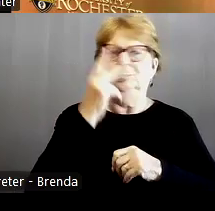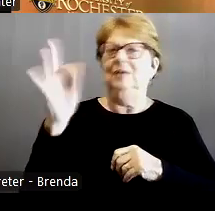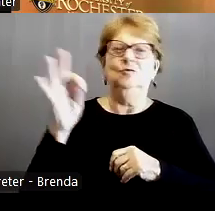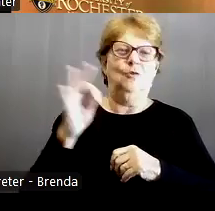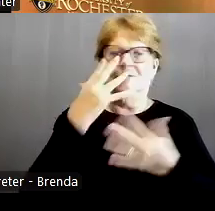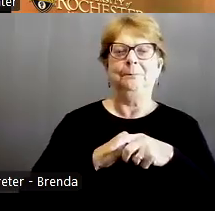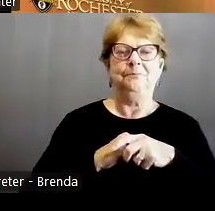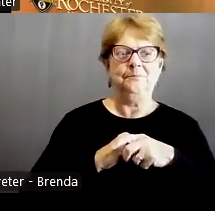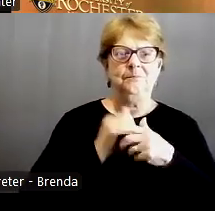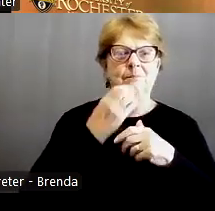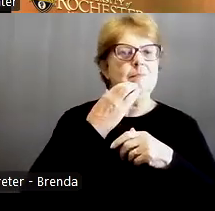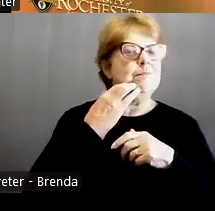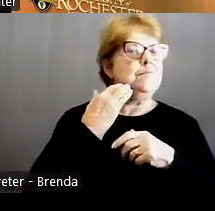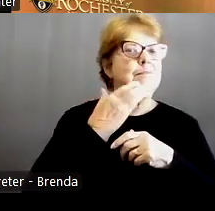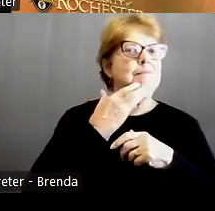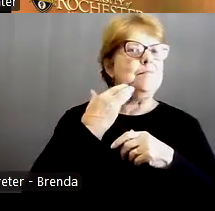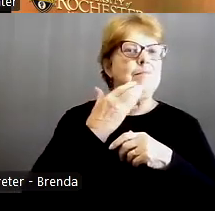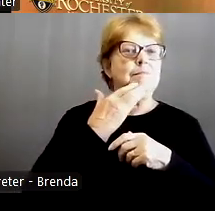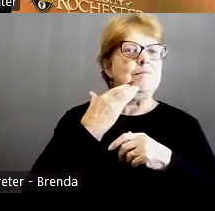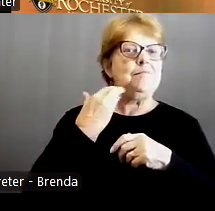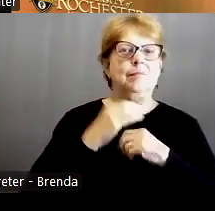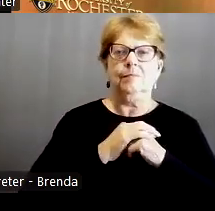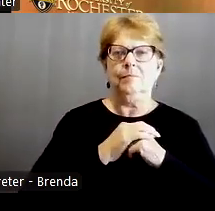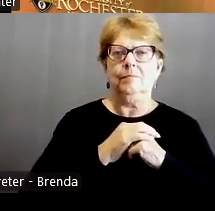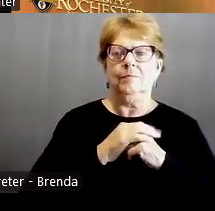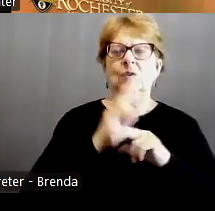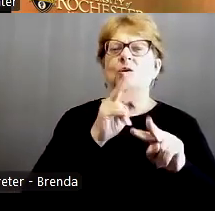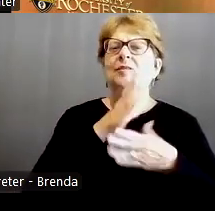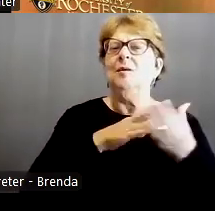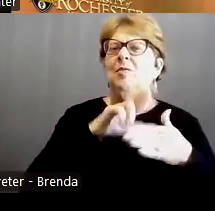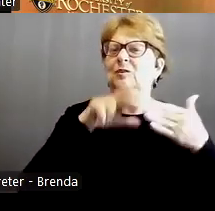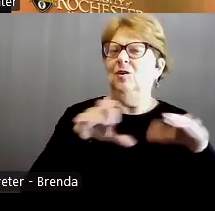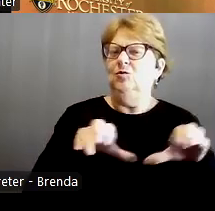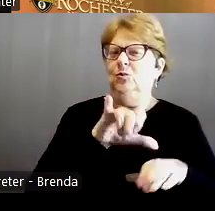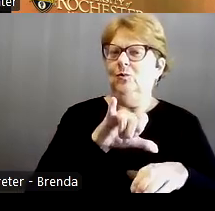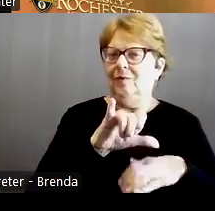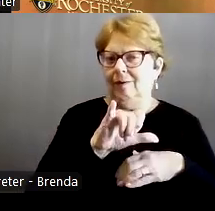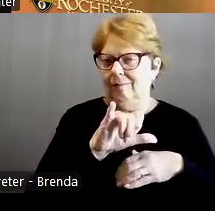about it. Let's look at what some of the results are of doing this kind of work.